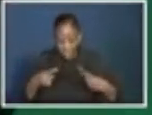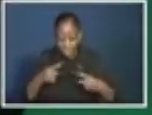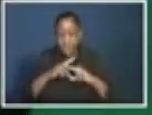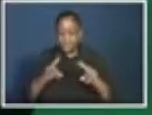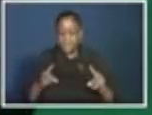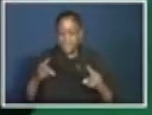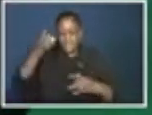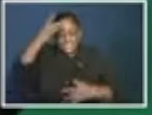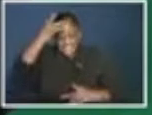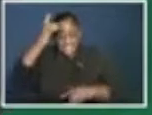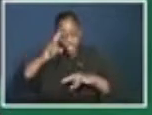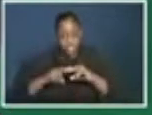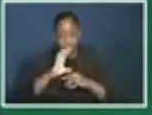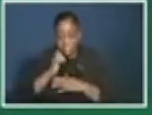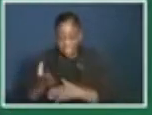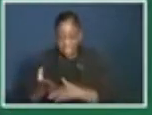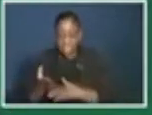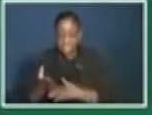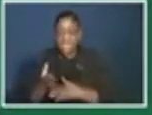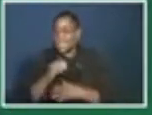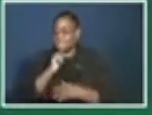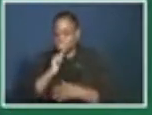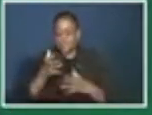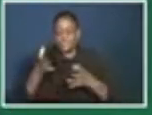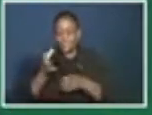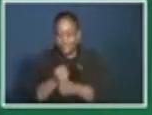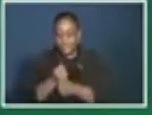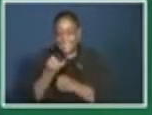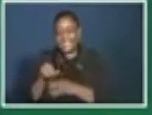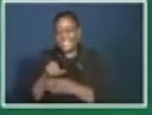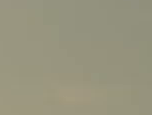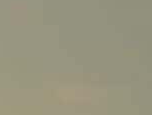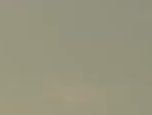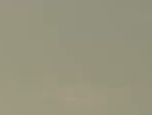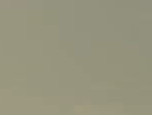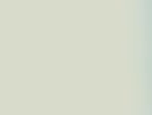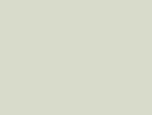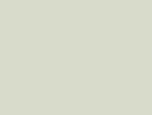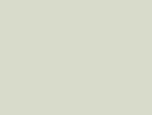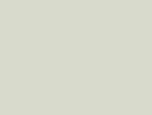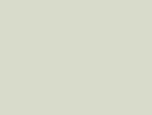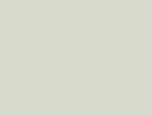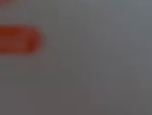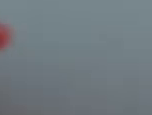my illness and I could not be there, invitation had not been received.